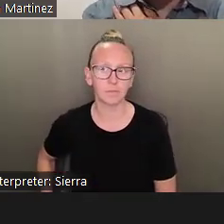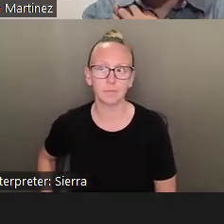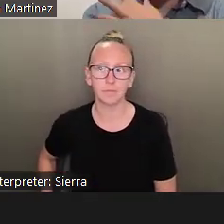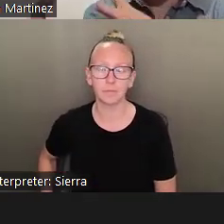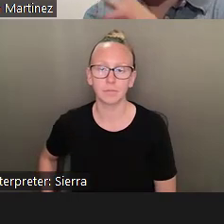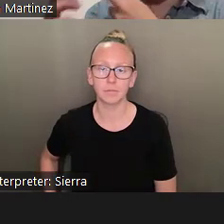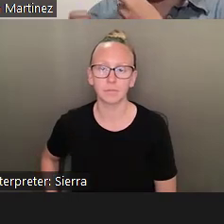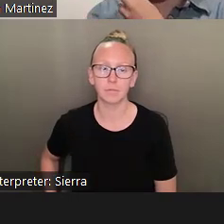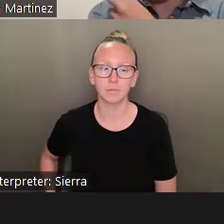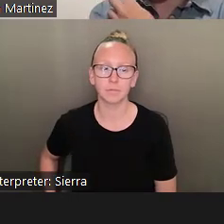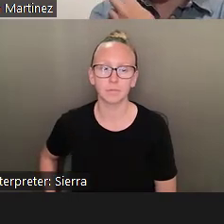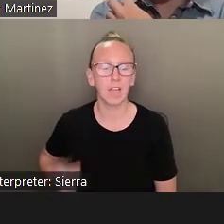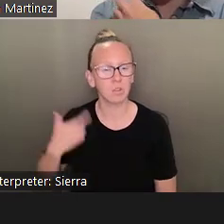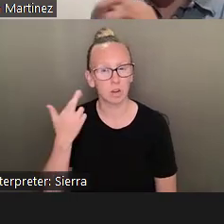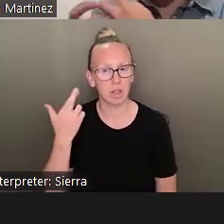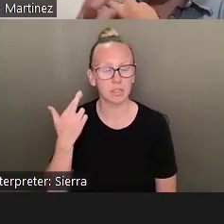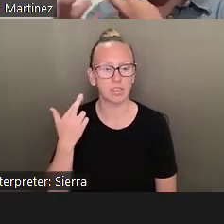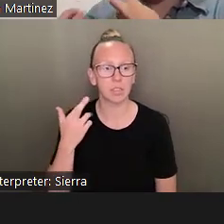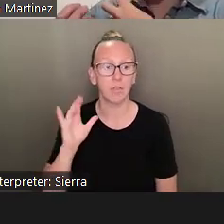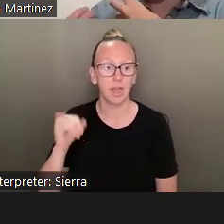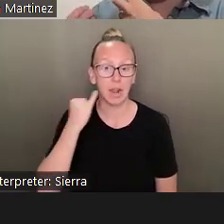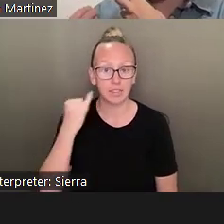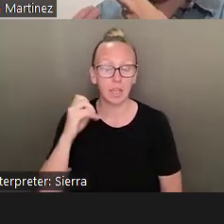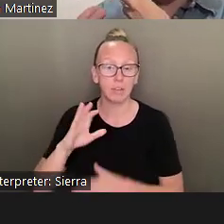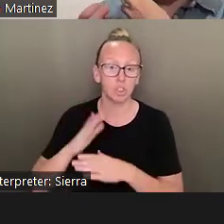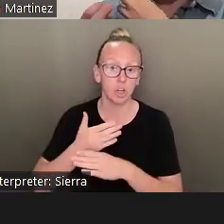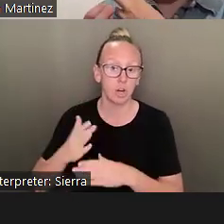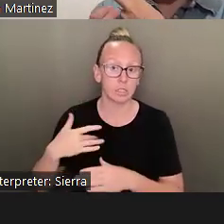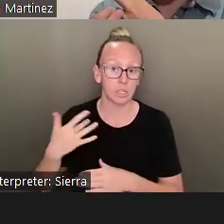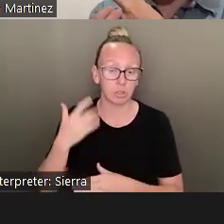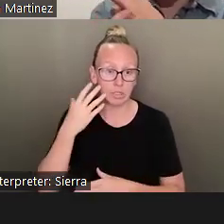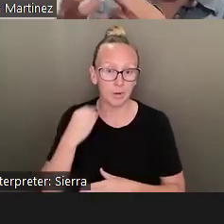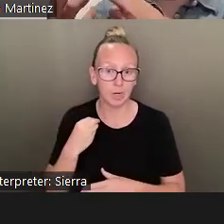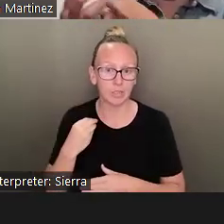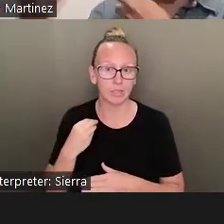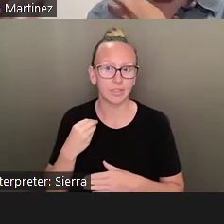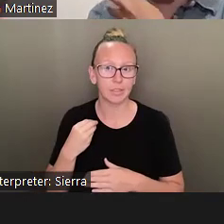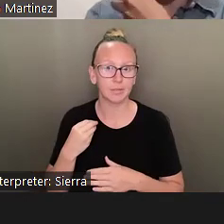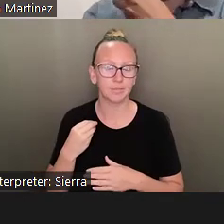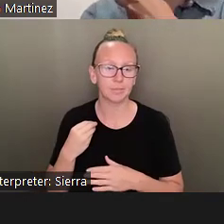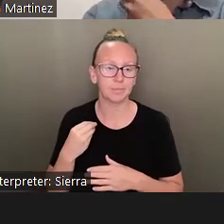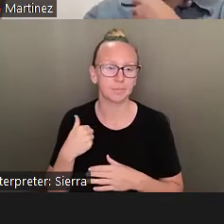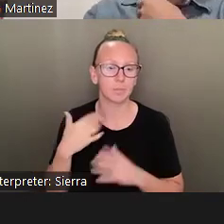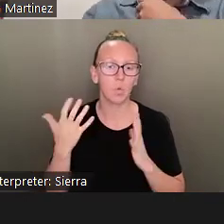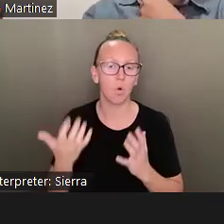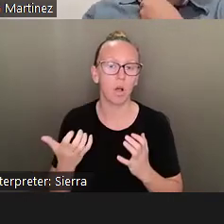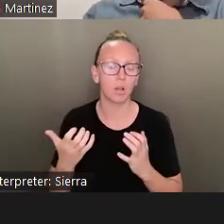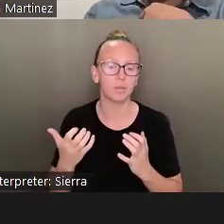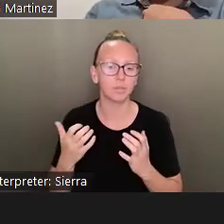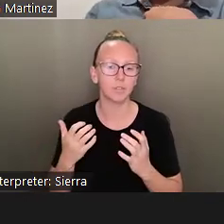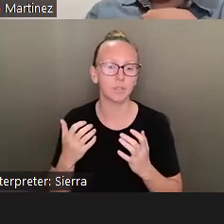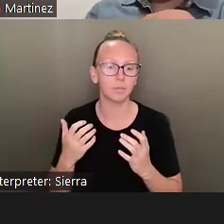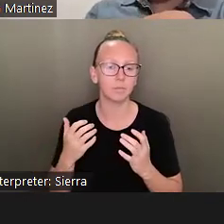I wanted to take this idea of like shared sensory experience to its kind of farthest extent.